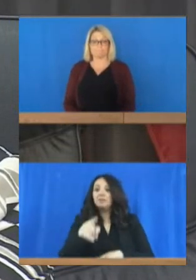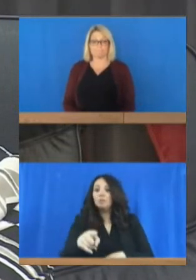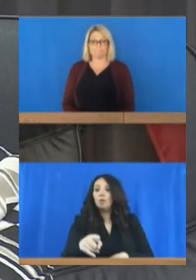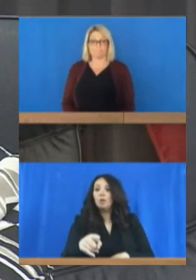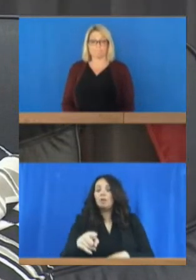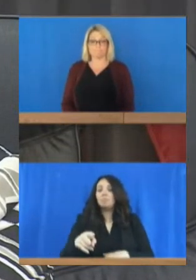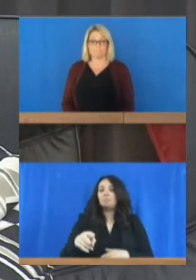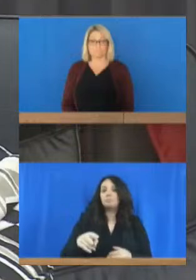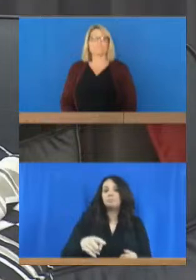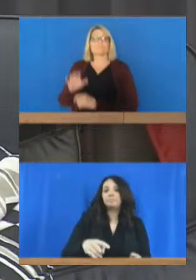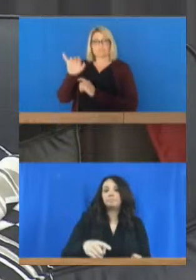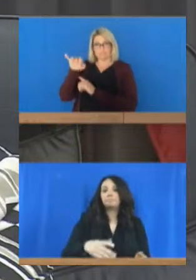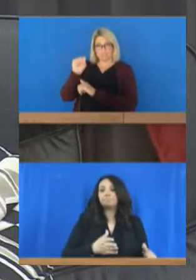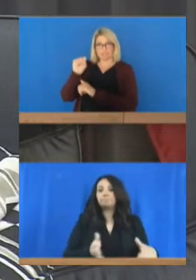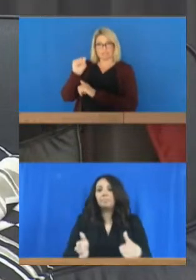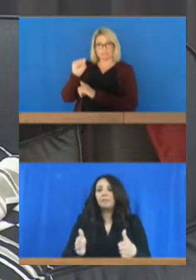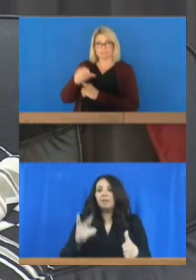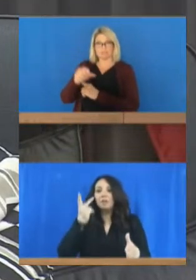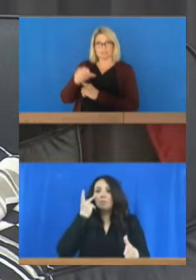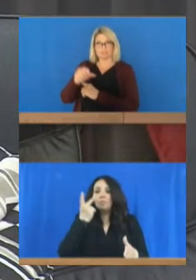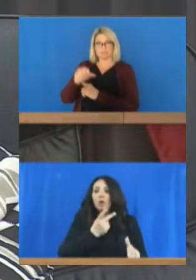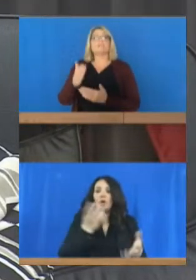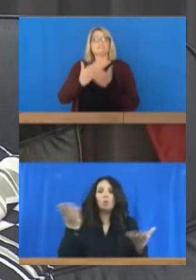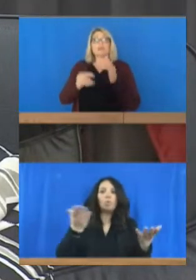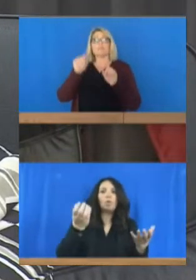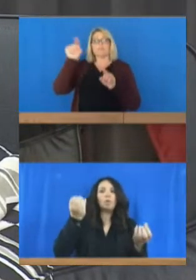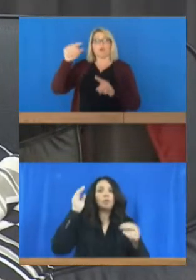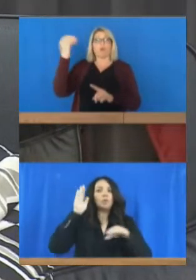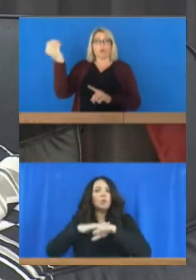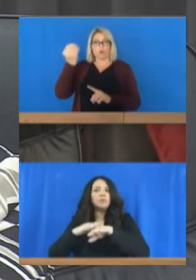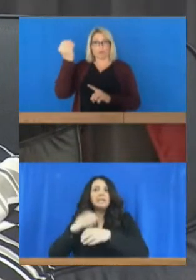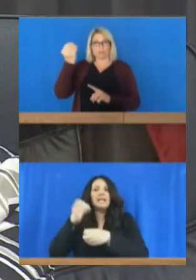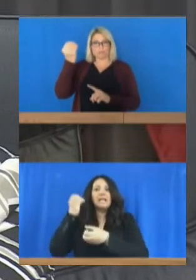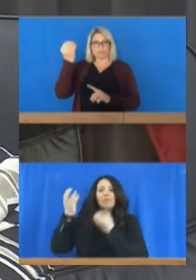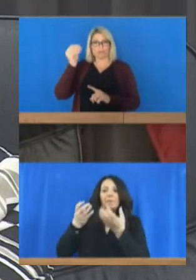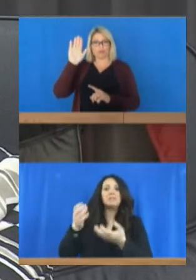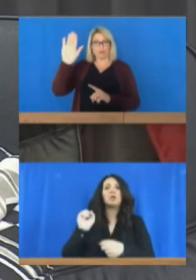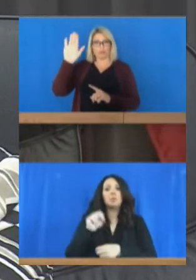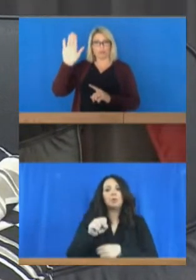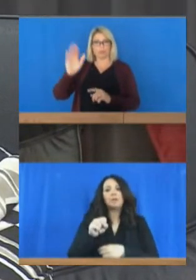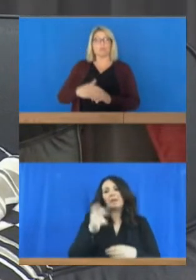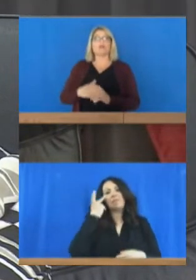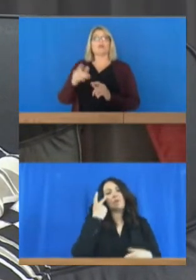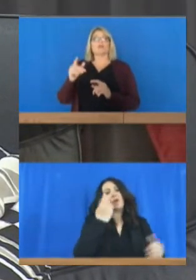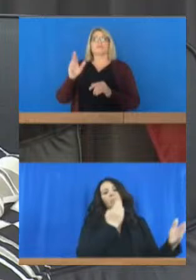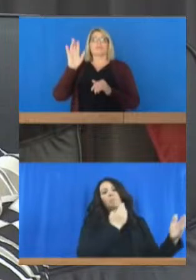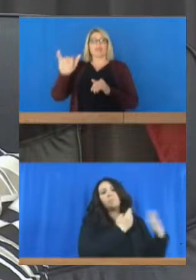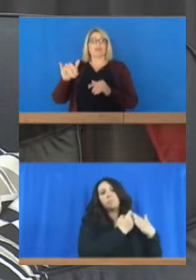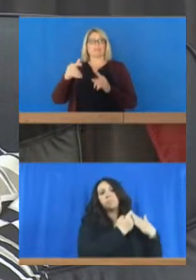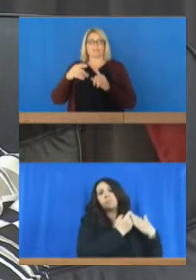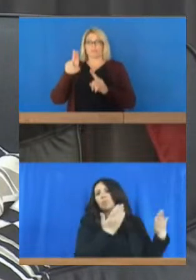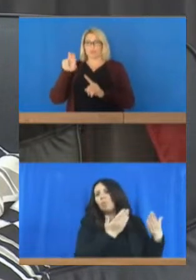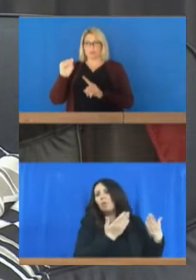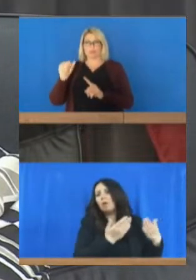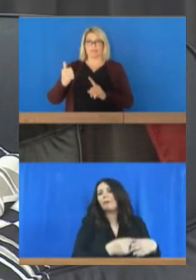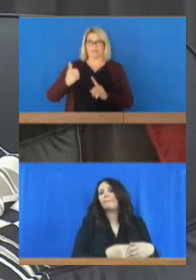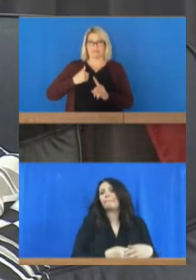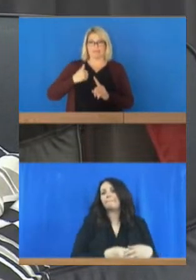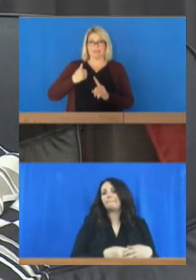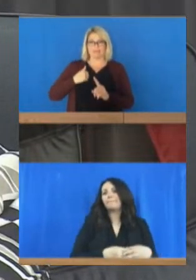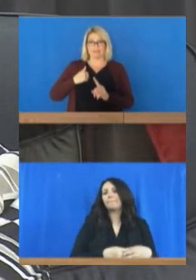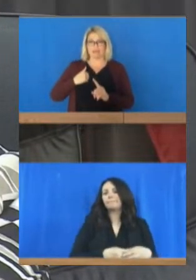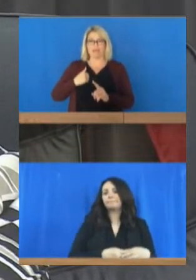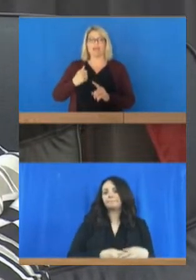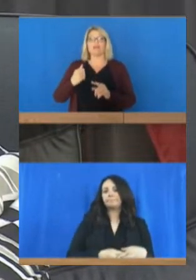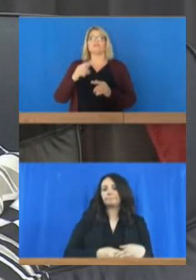has been discussed and that particular gap was addressed recently. I'm not sure if the operationalization of that has been completed,